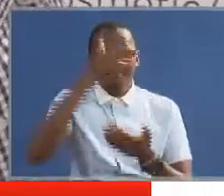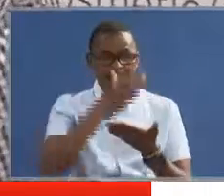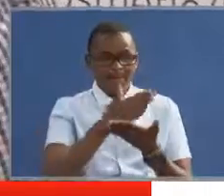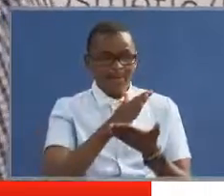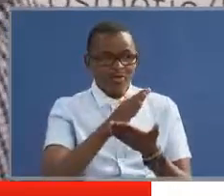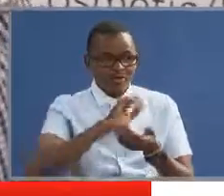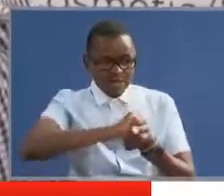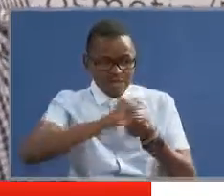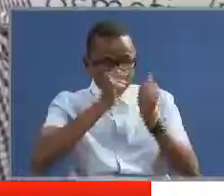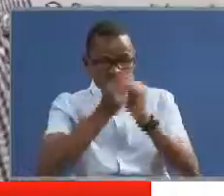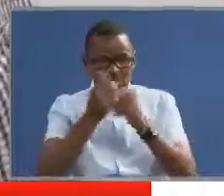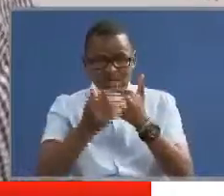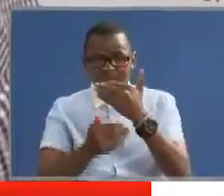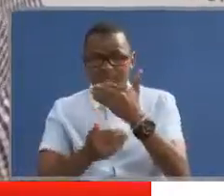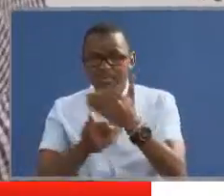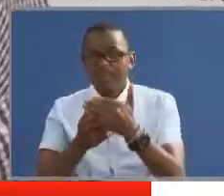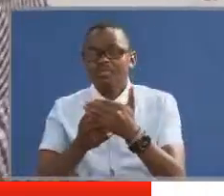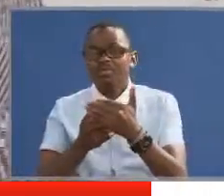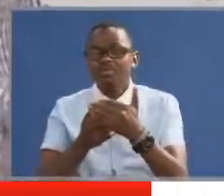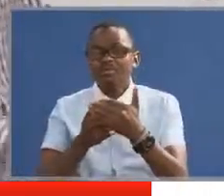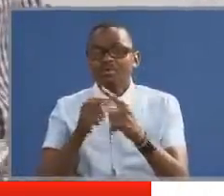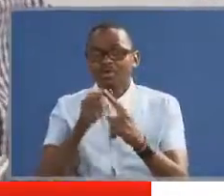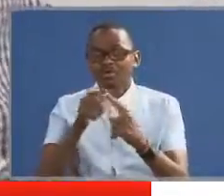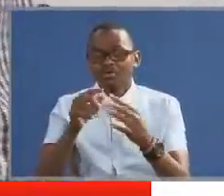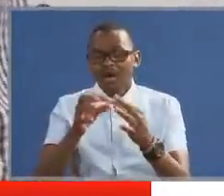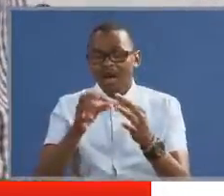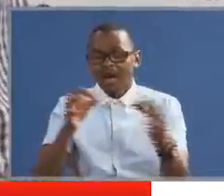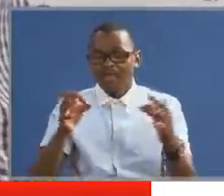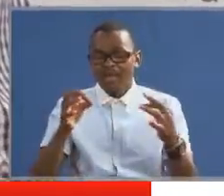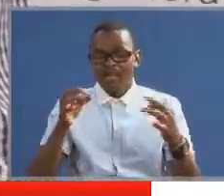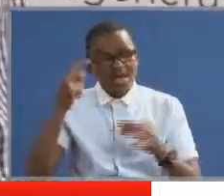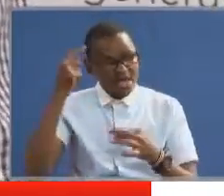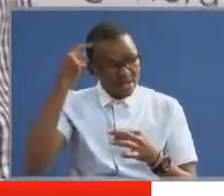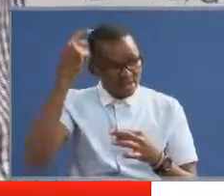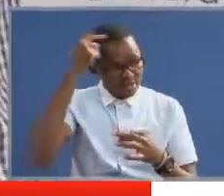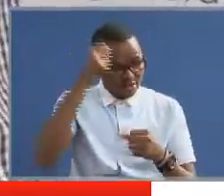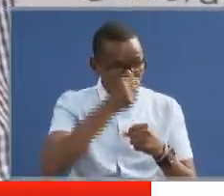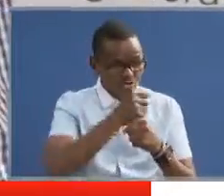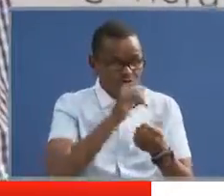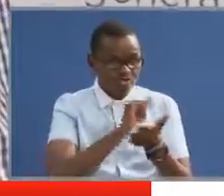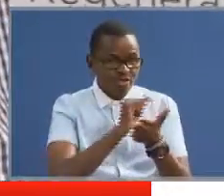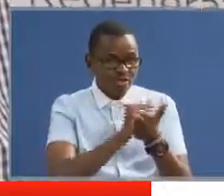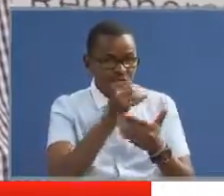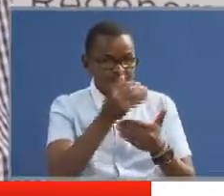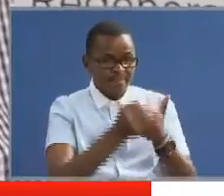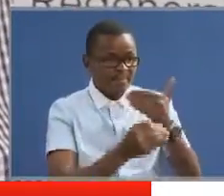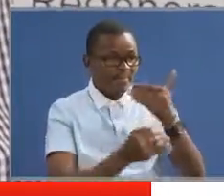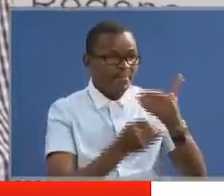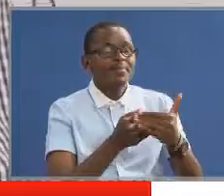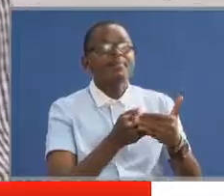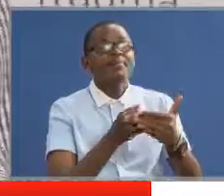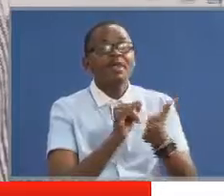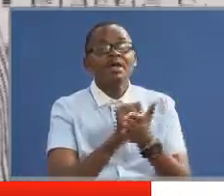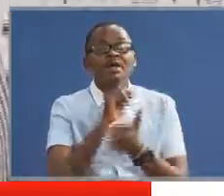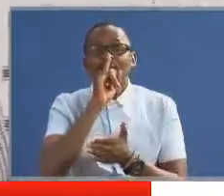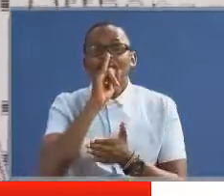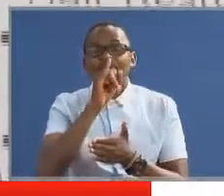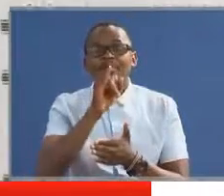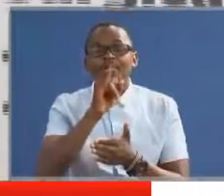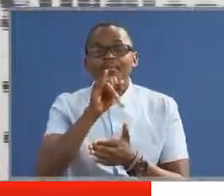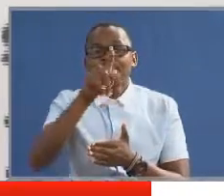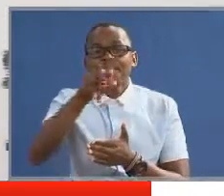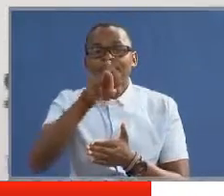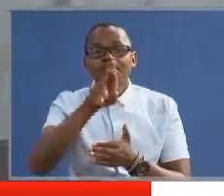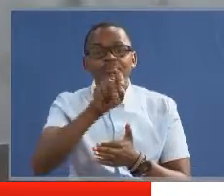reverse the process where we now start to lengthen the hair. And you do that by a process we call PRP, that is